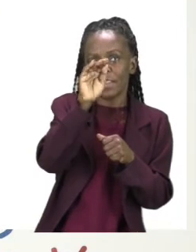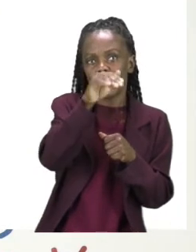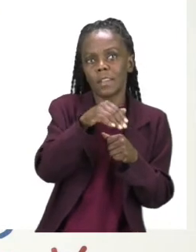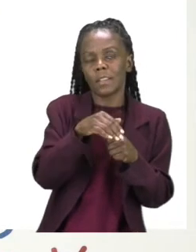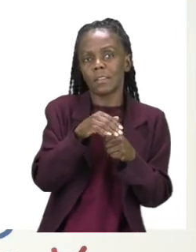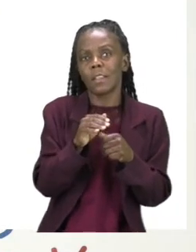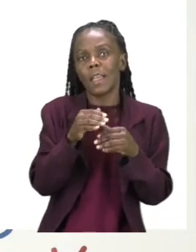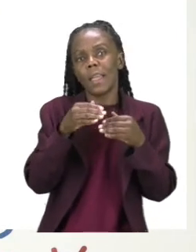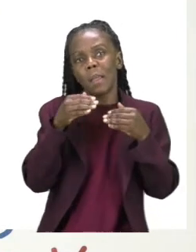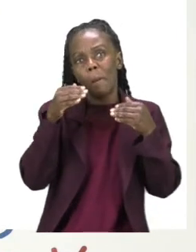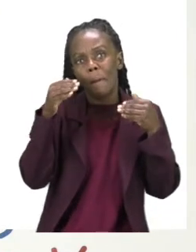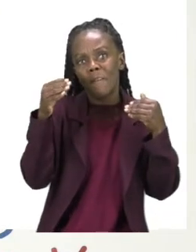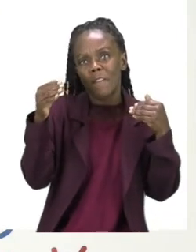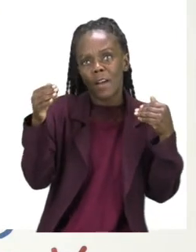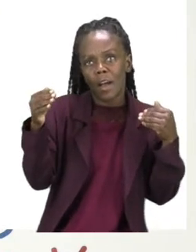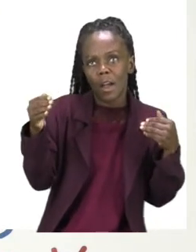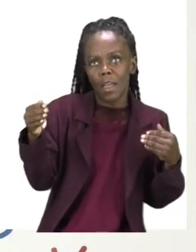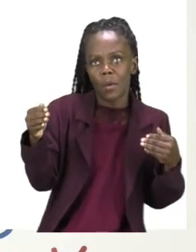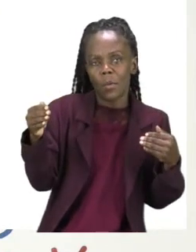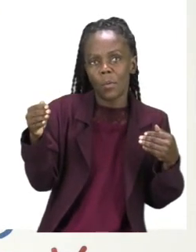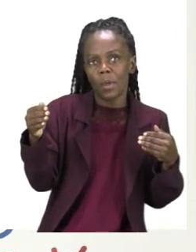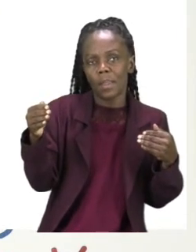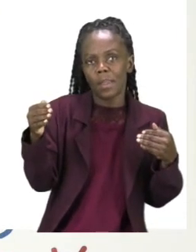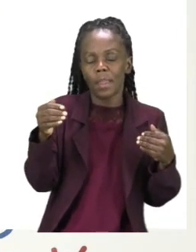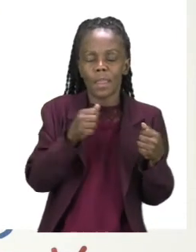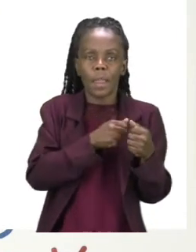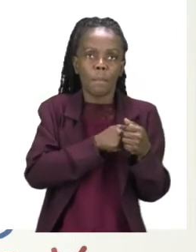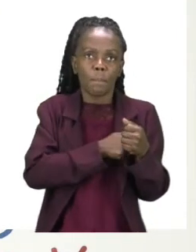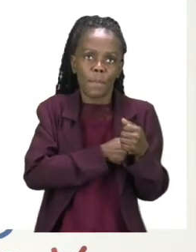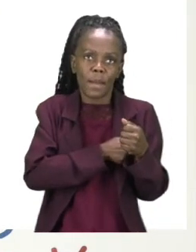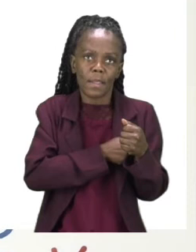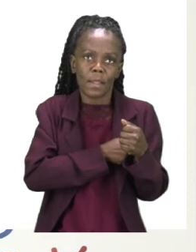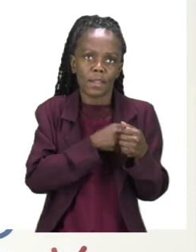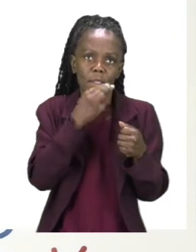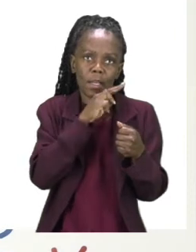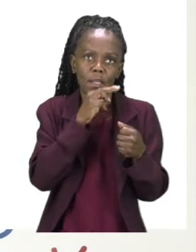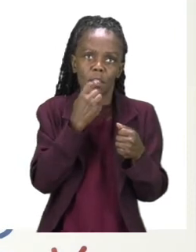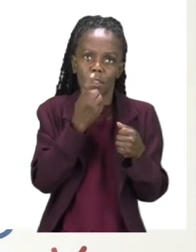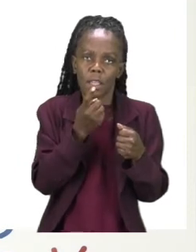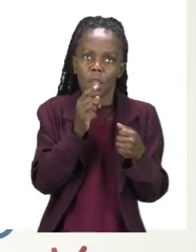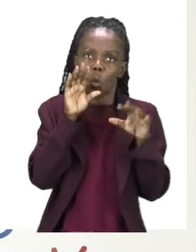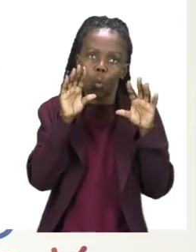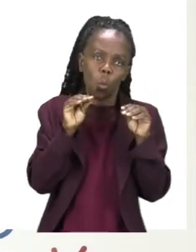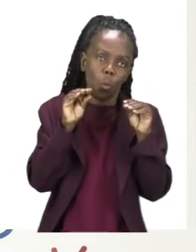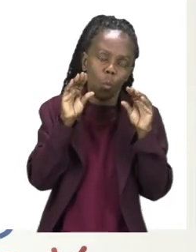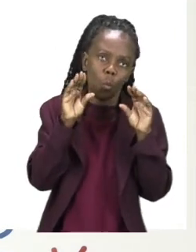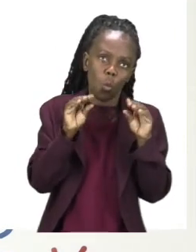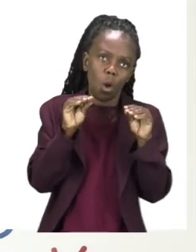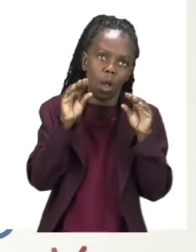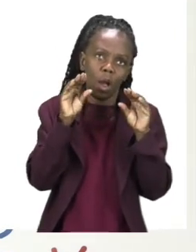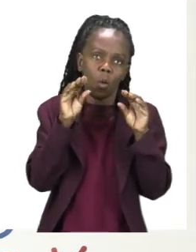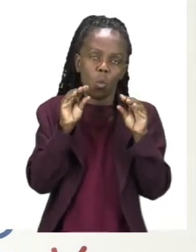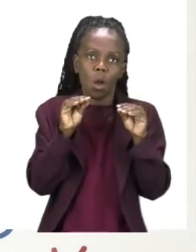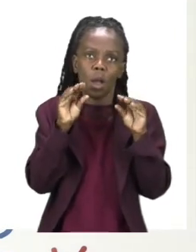the hills and far away. Mother Duck said, quack,